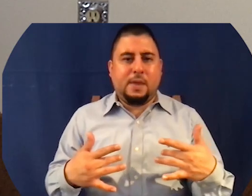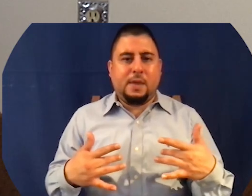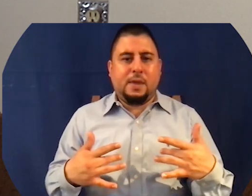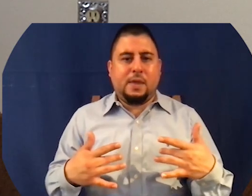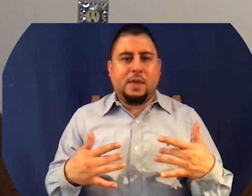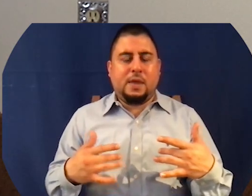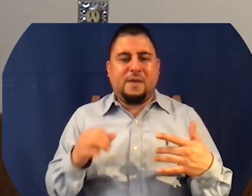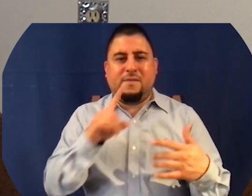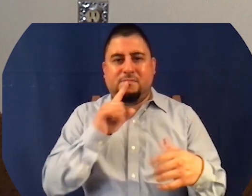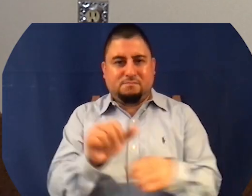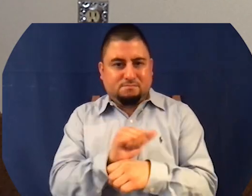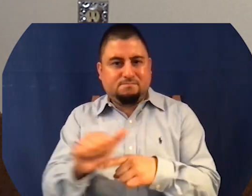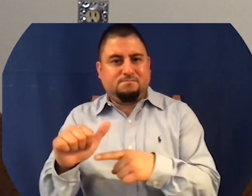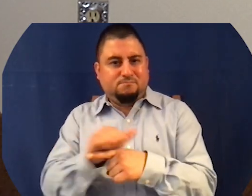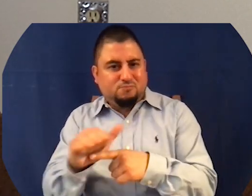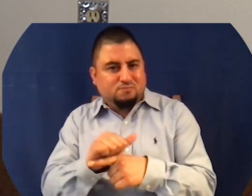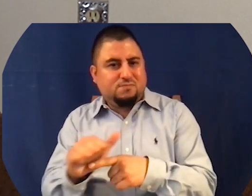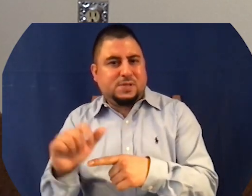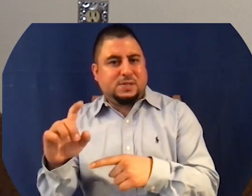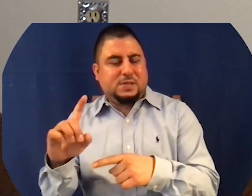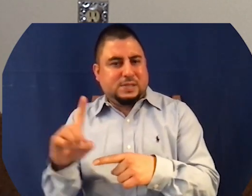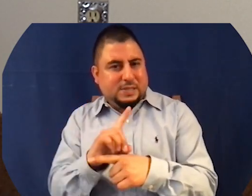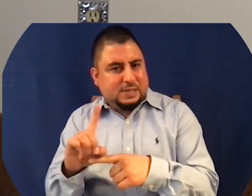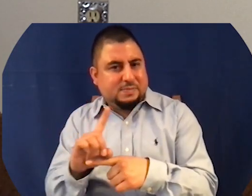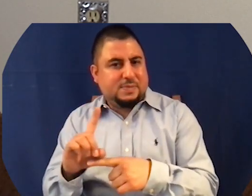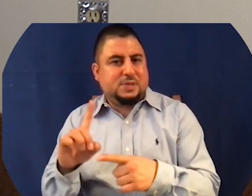of the practical discipline